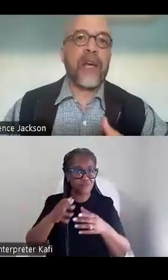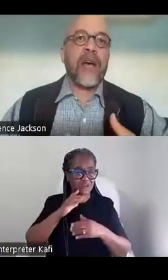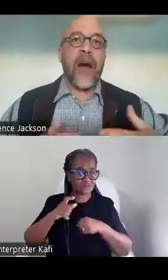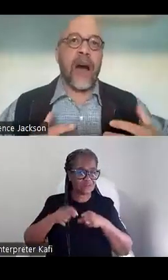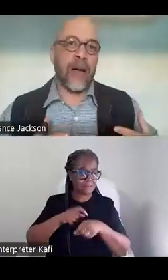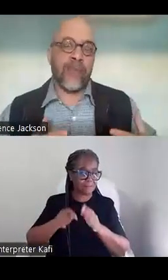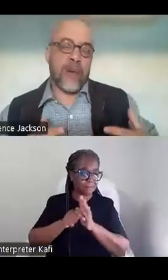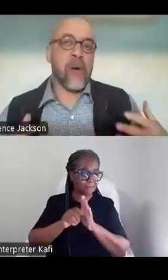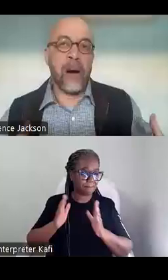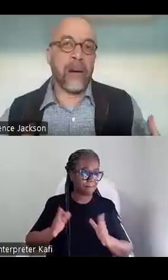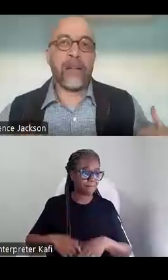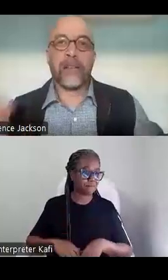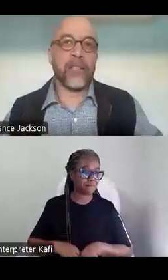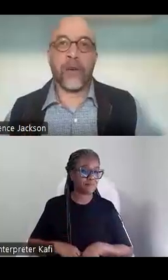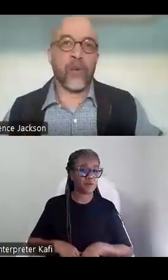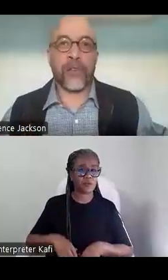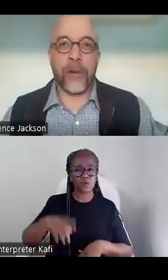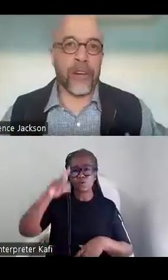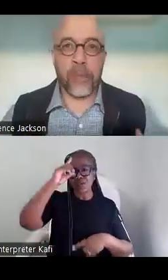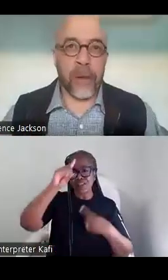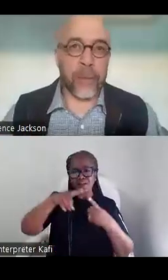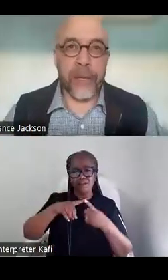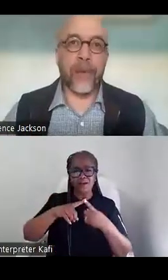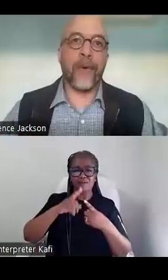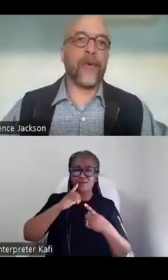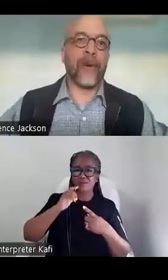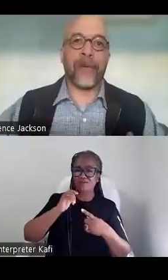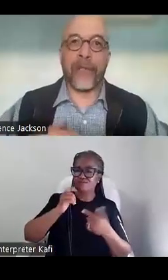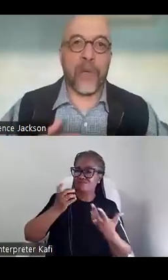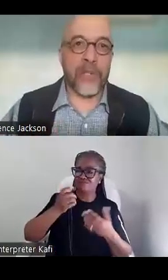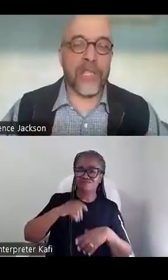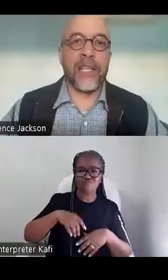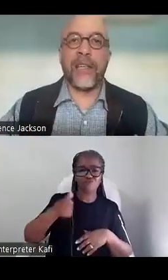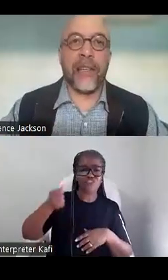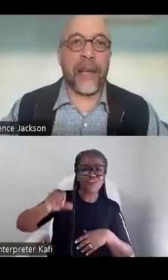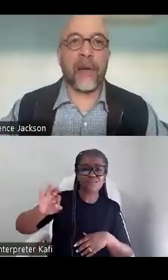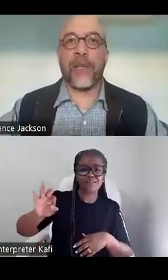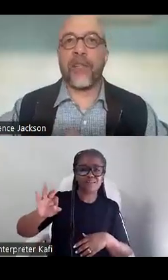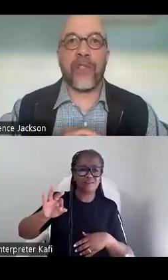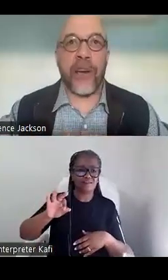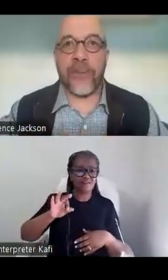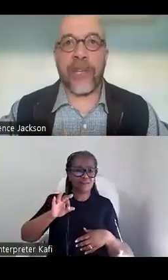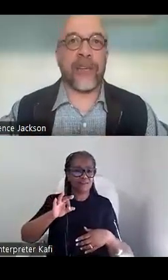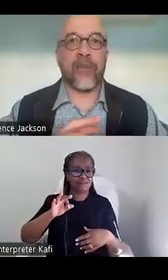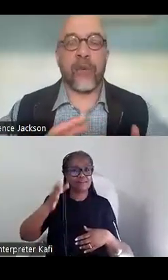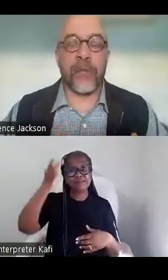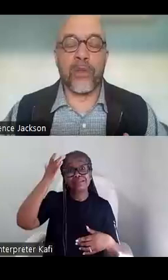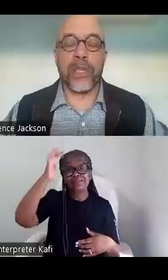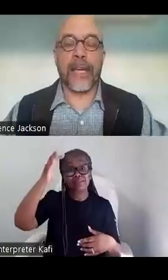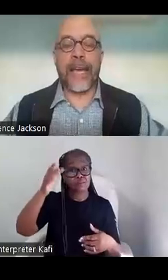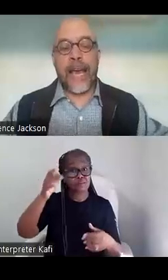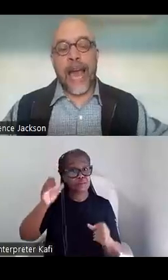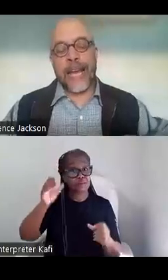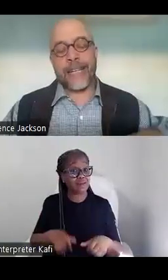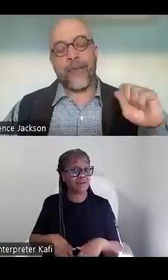Africanisms among North American Black people, whether it's cuisine, language, dance, or